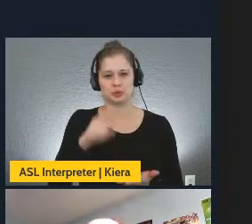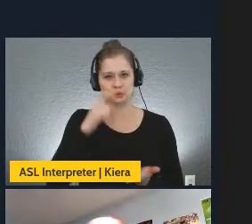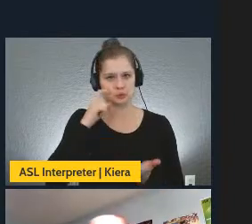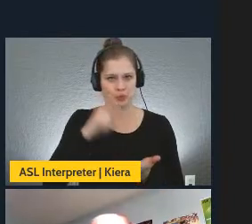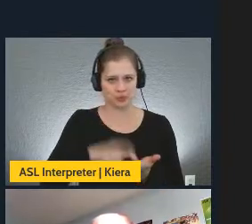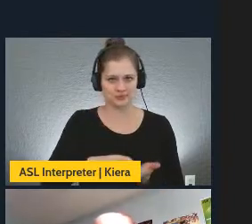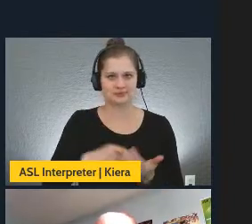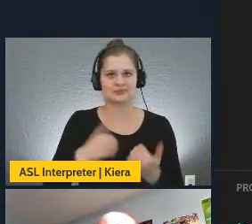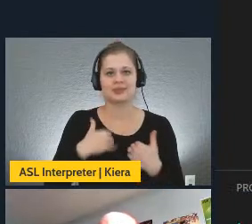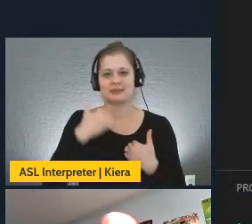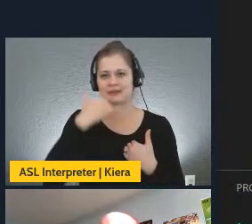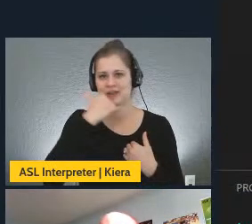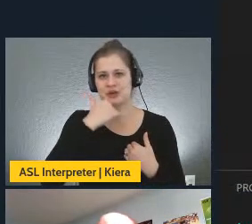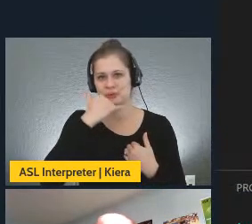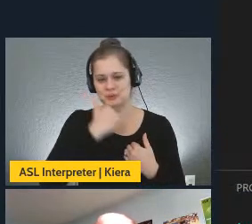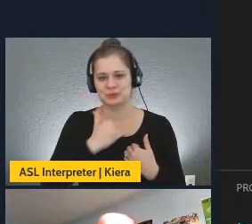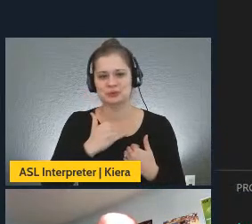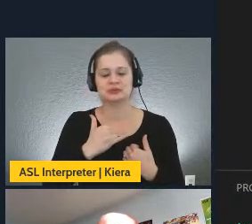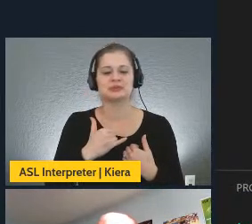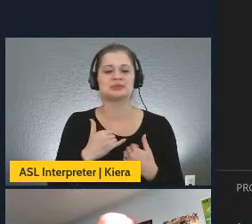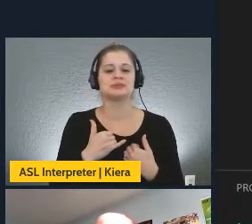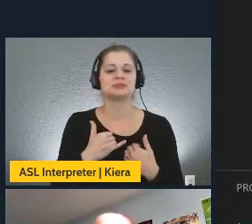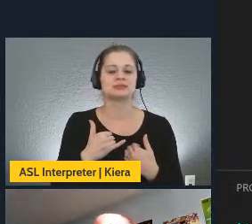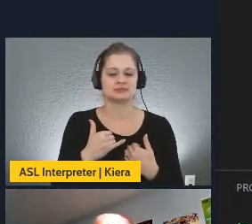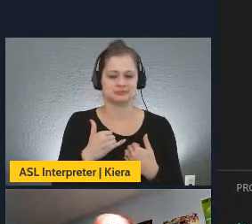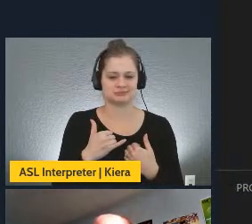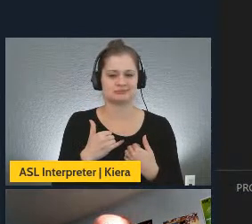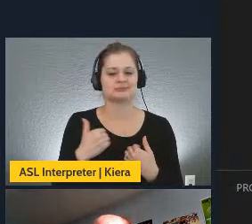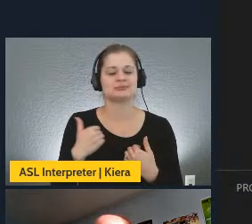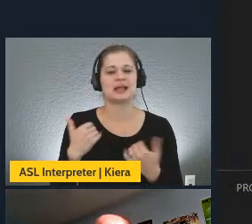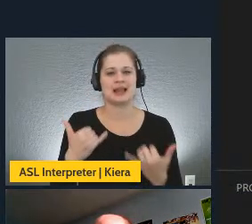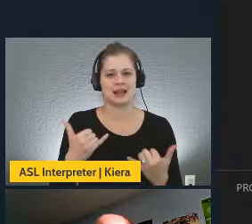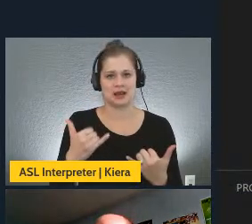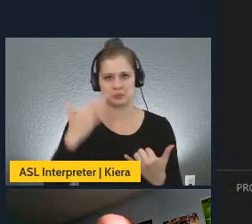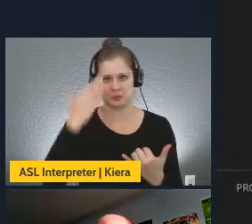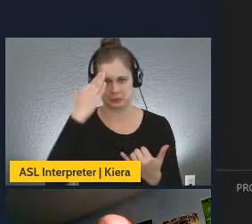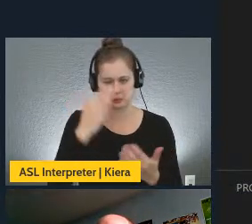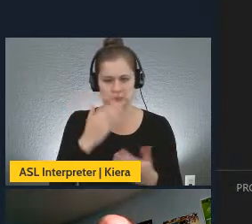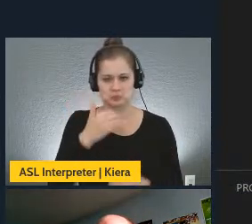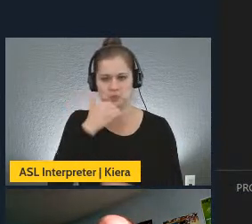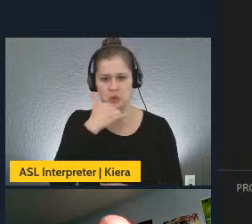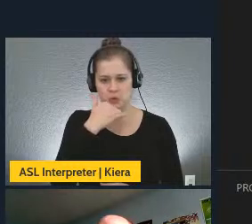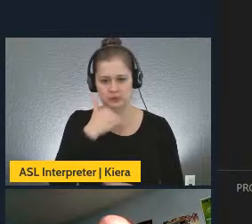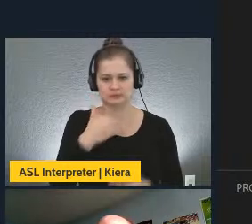So we spotted what we did wrong, and we will run.